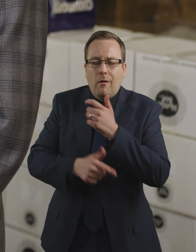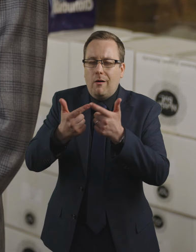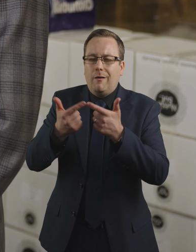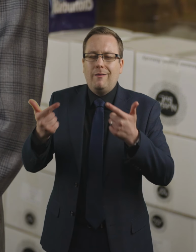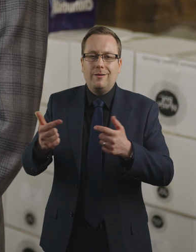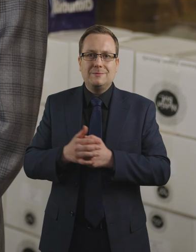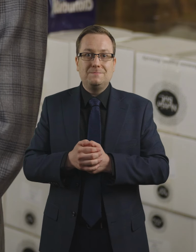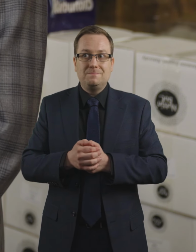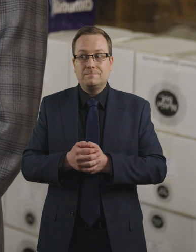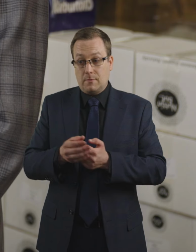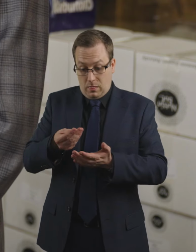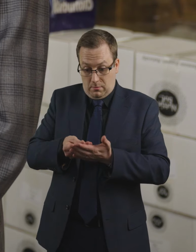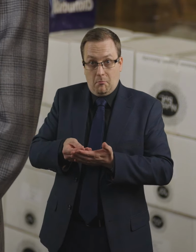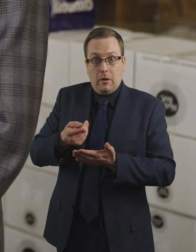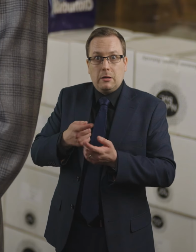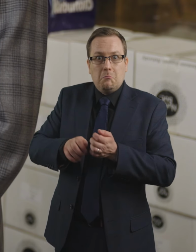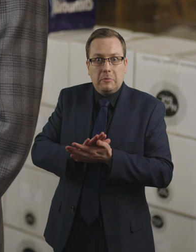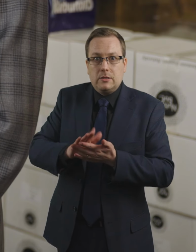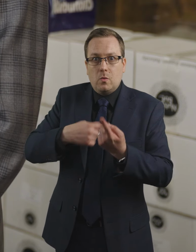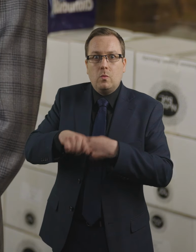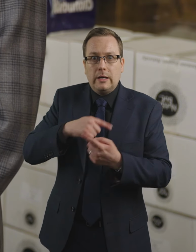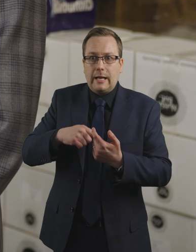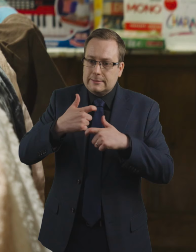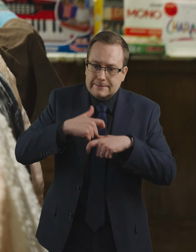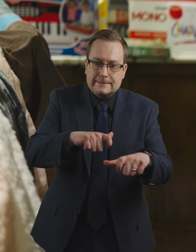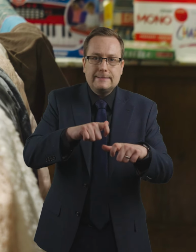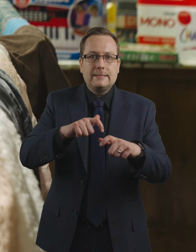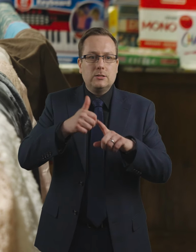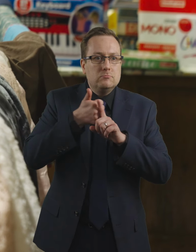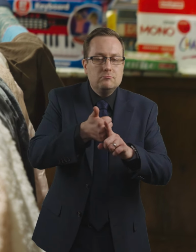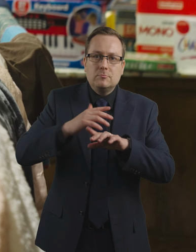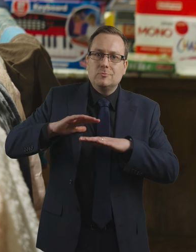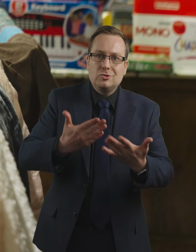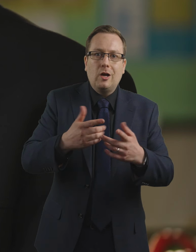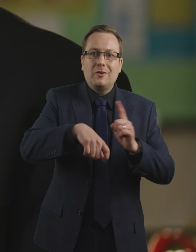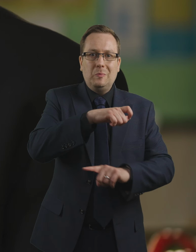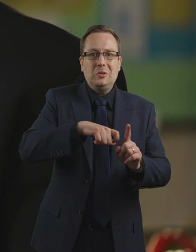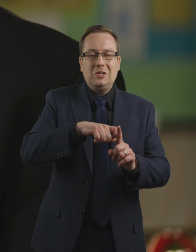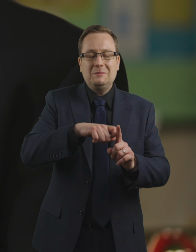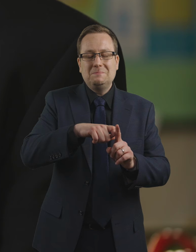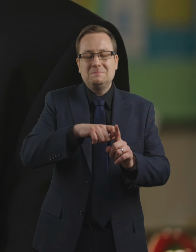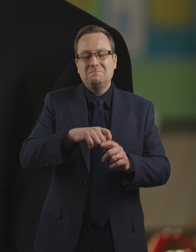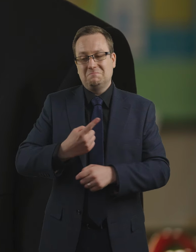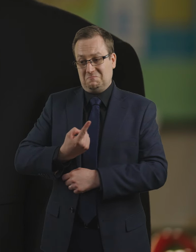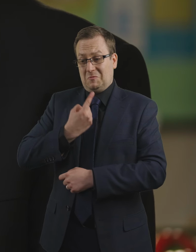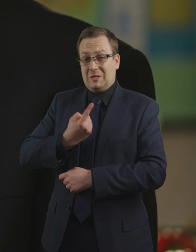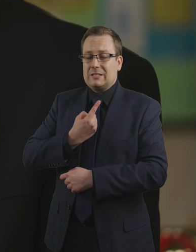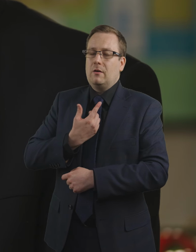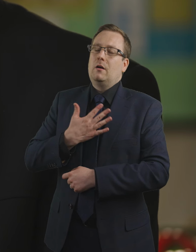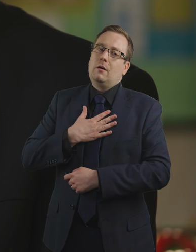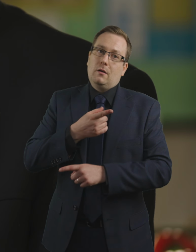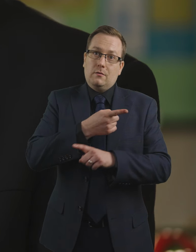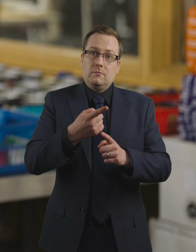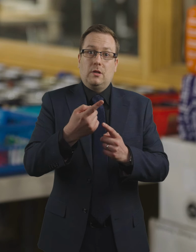us to sustain for another few years to help and serve the community. Speaking on a personal level, it's helped me so much. And we just want to give